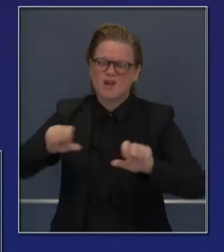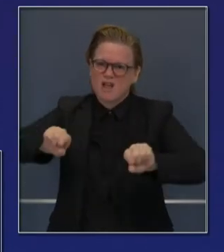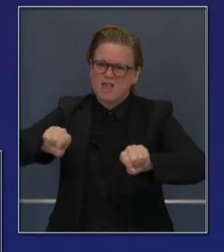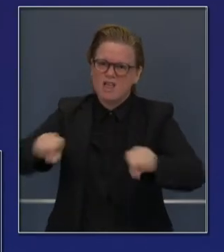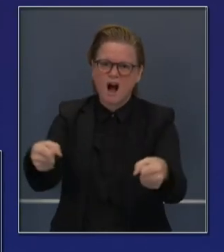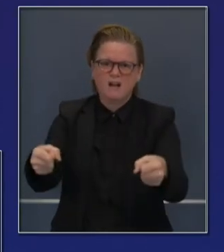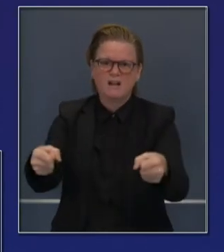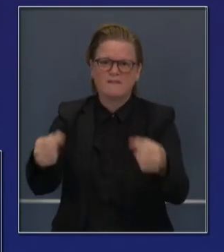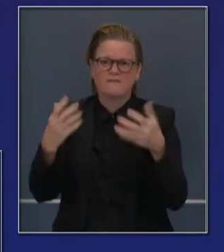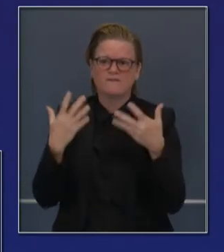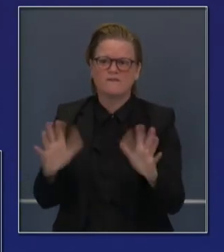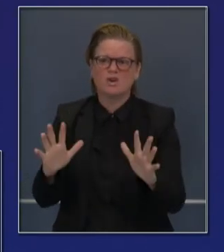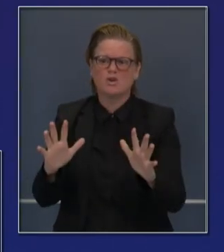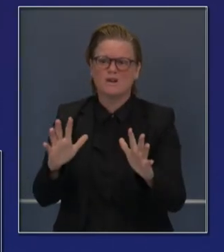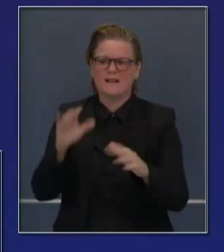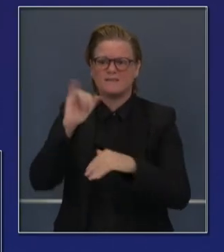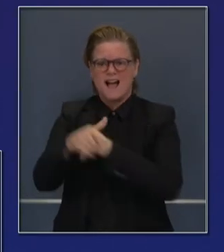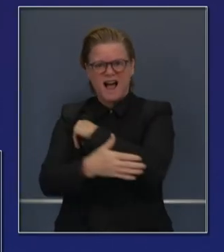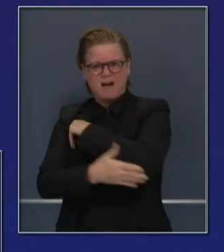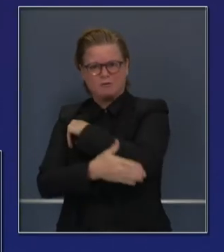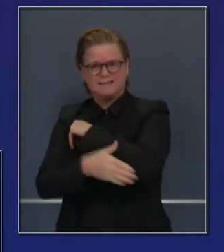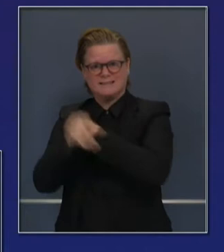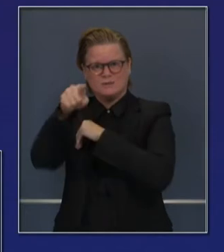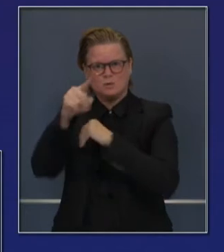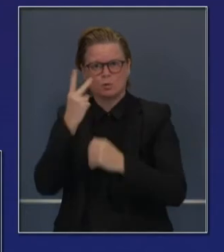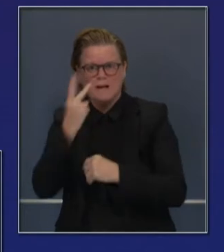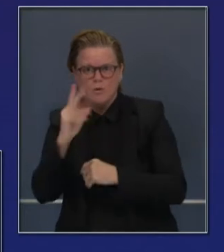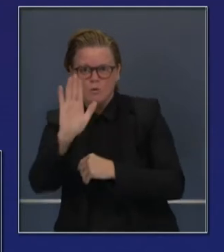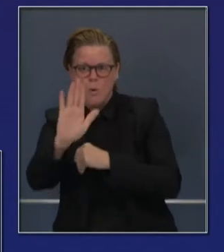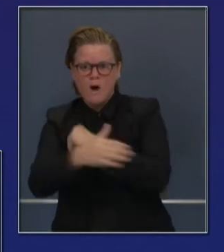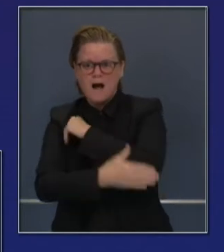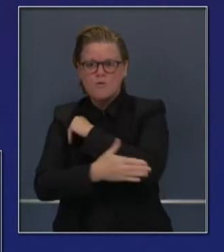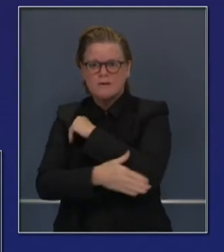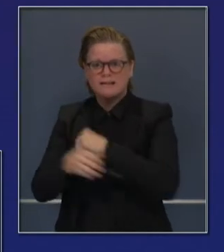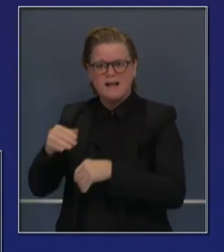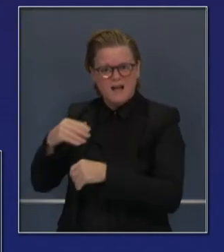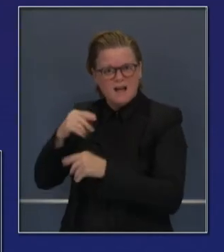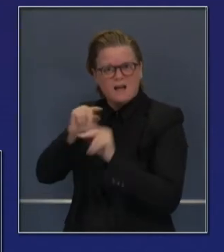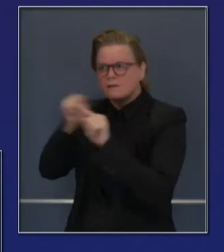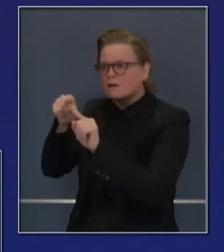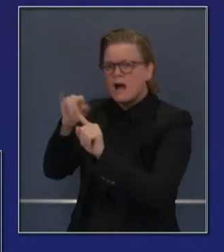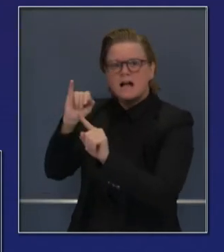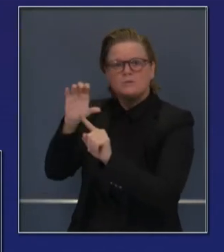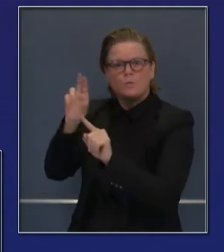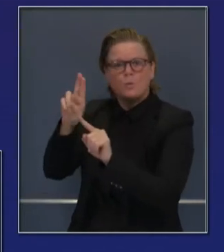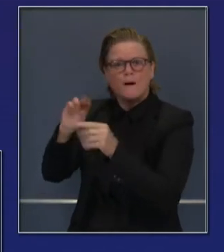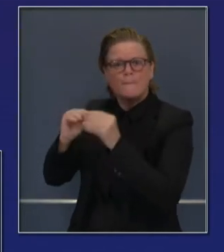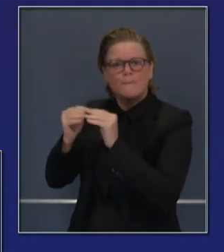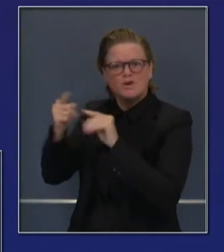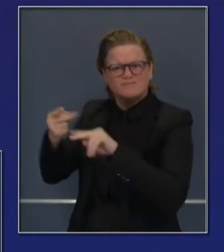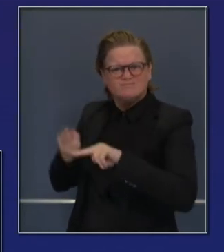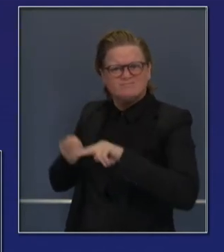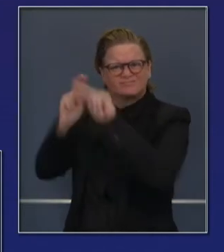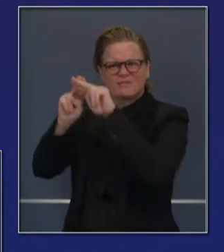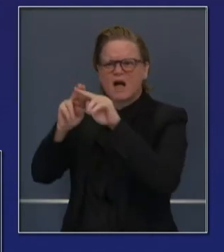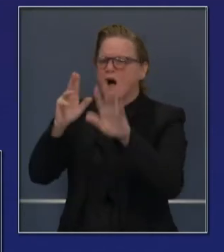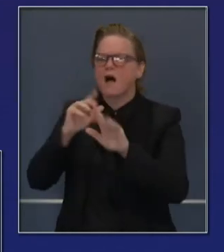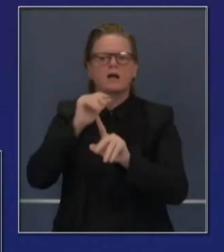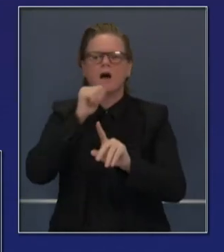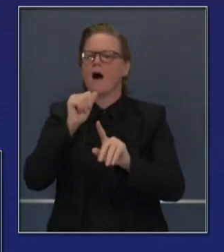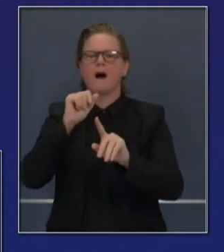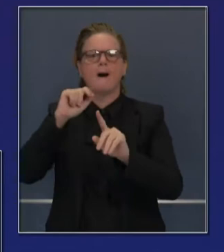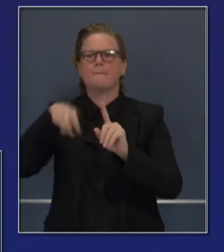of hospitalizations and ICUs, we're not just now looking at positivity rates. We're not now